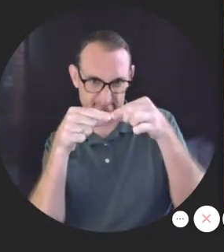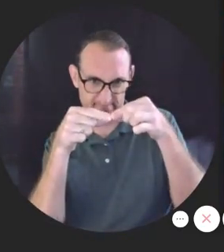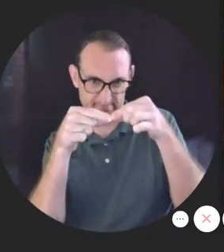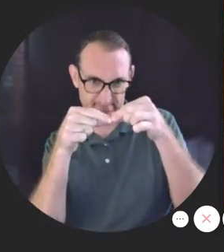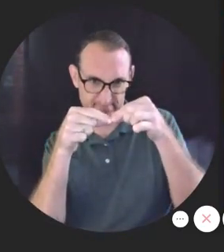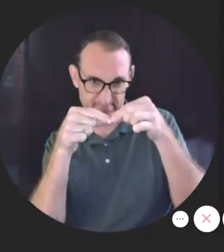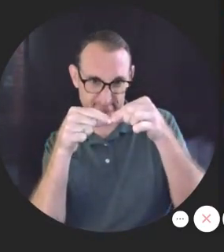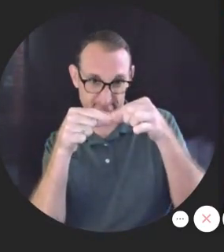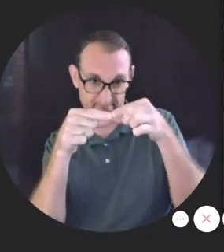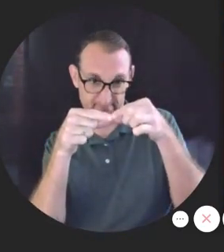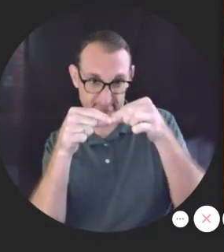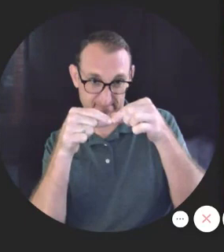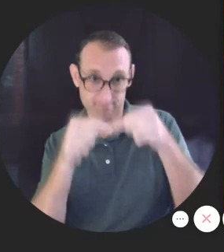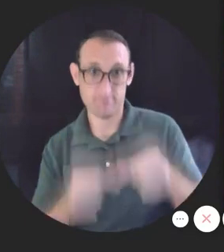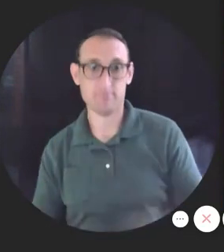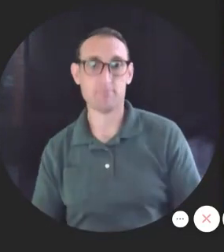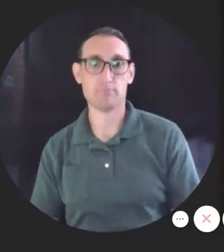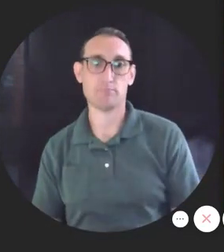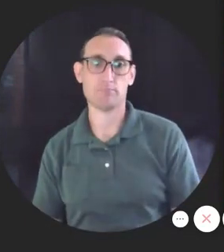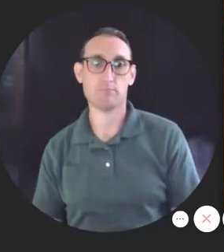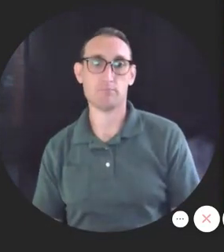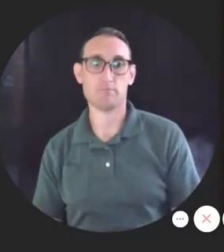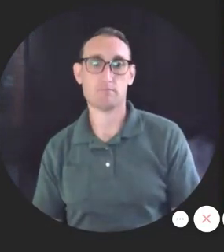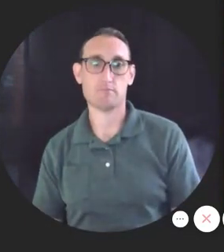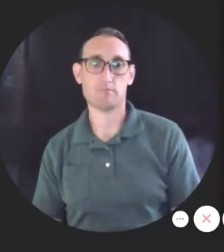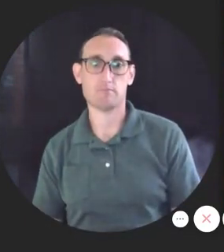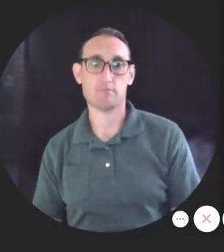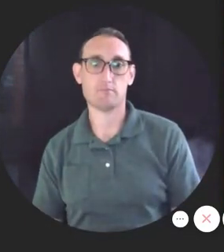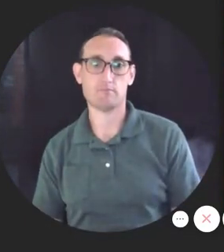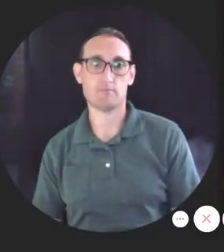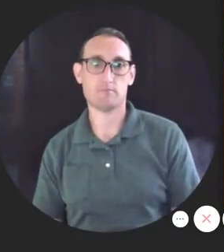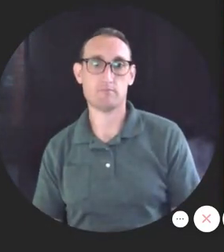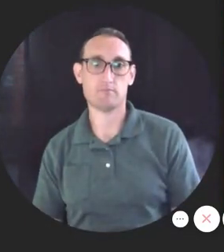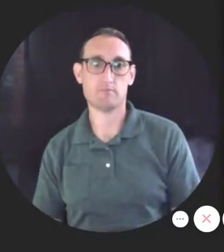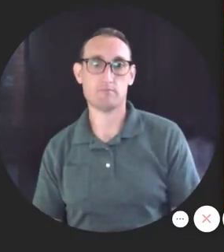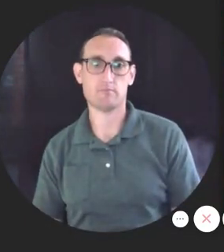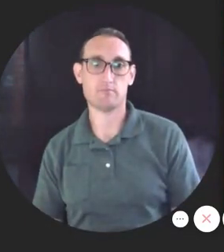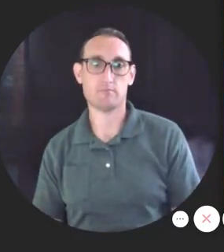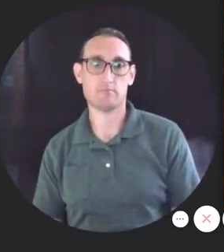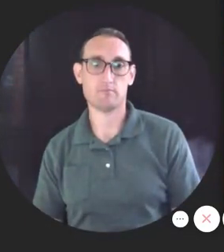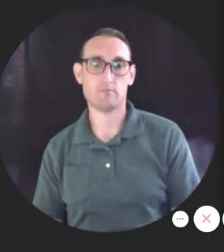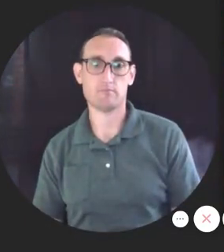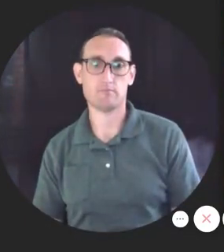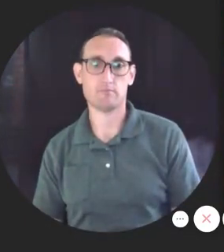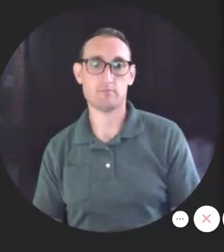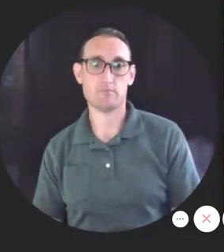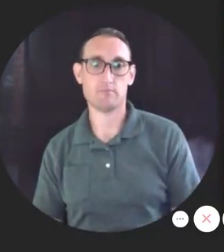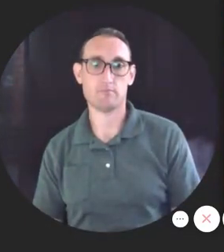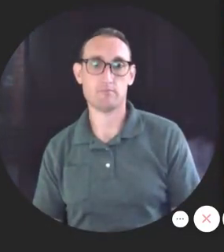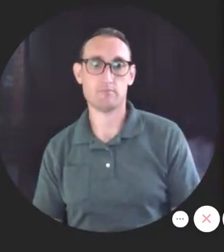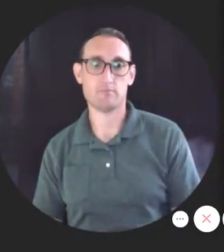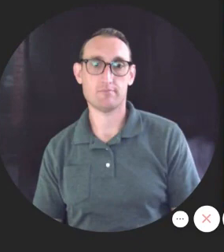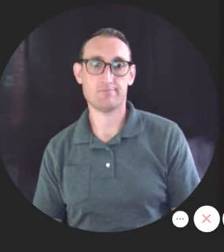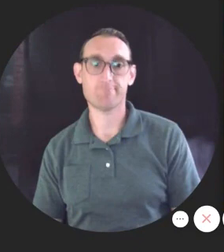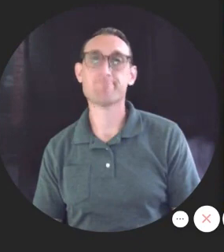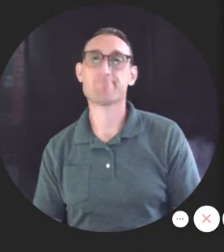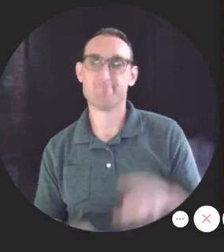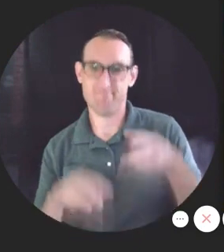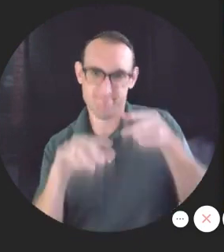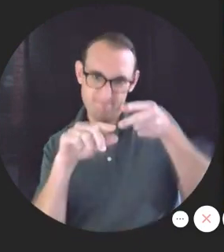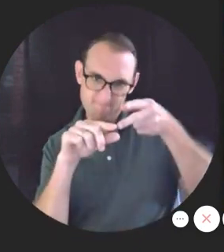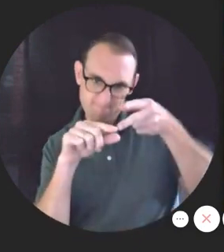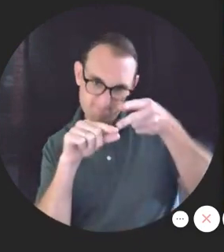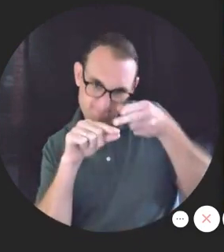side, just like that. Take your scissors and make a little cut. Now I've got